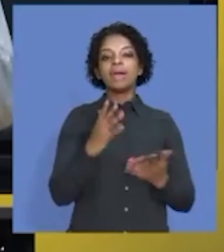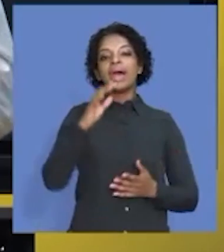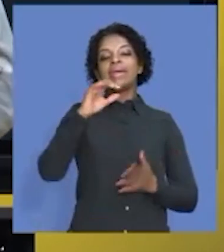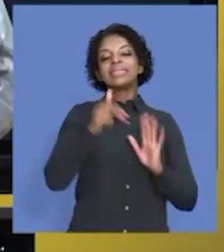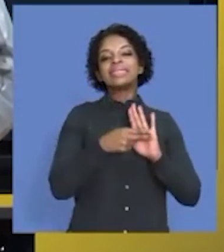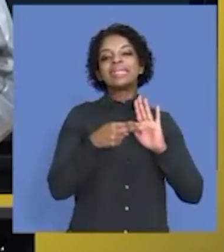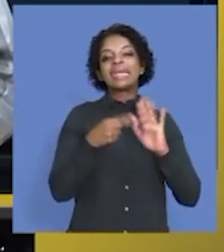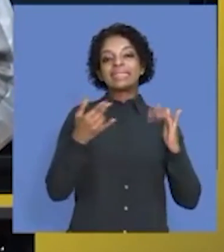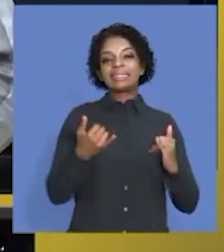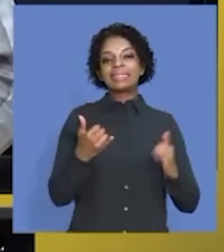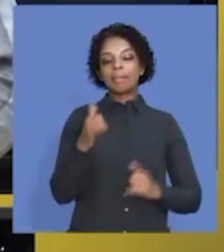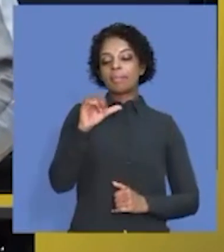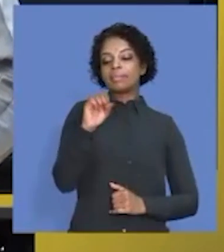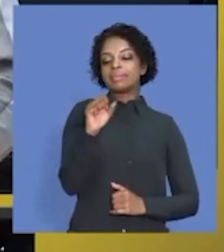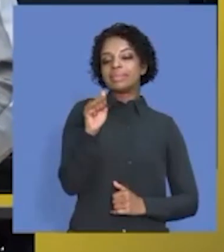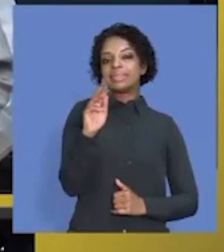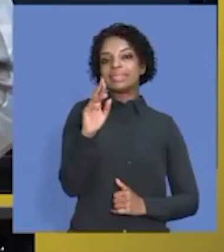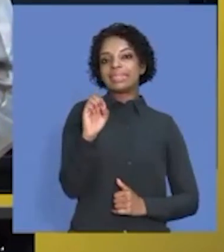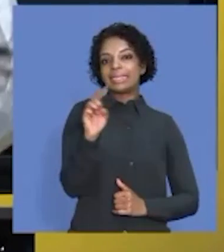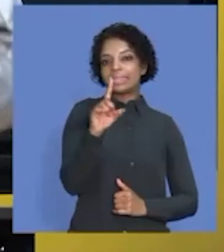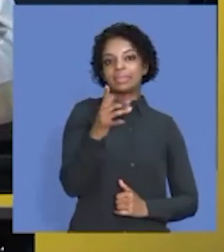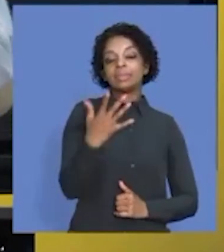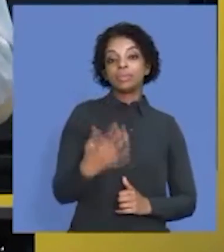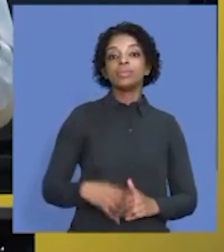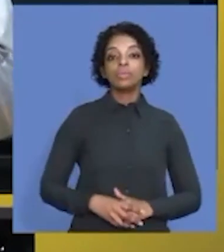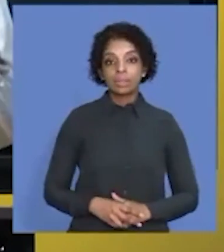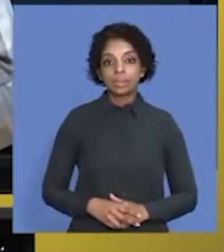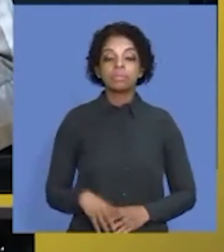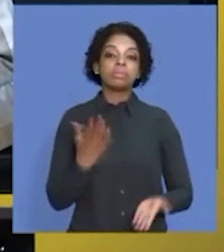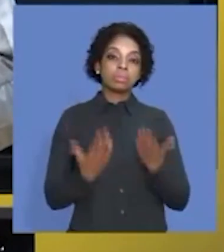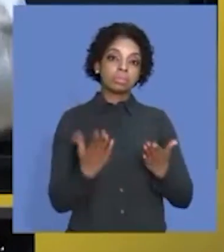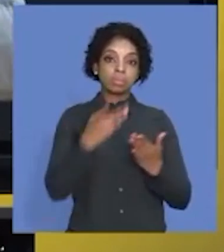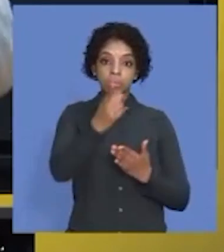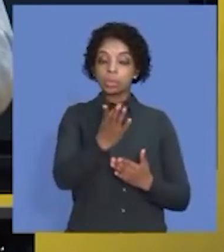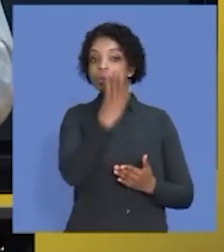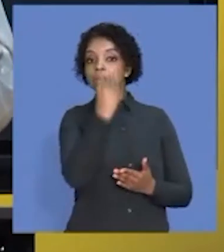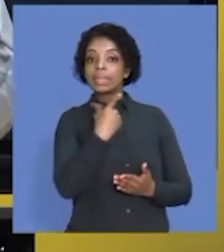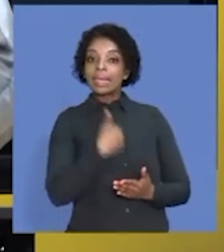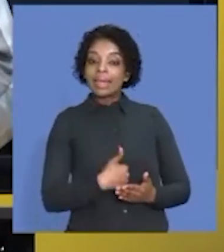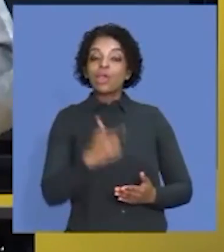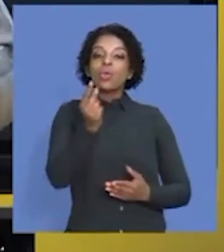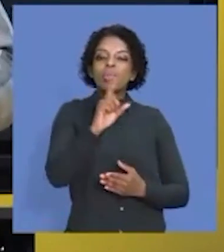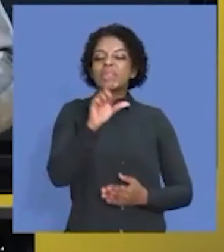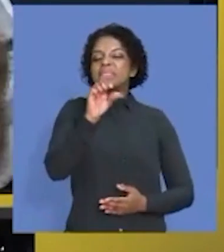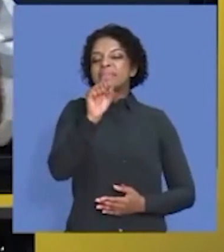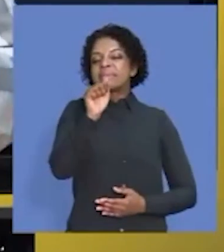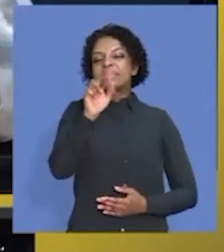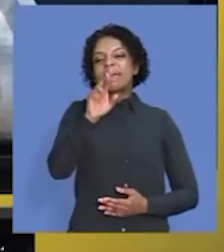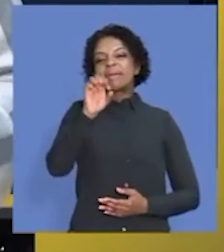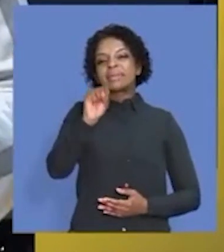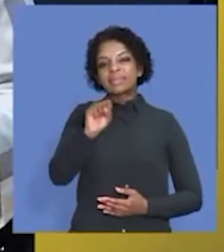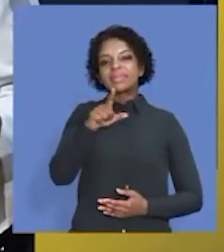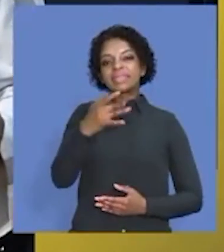status of the SARS income tax account. Because if I ask you the question, what type of an account is SARS